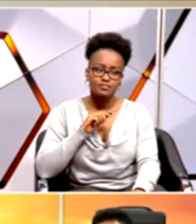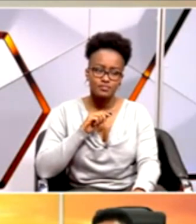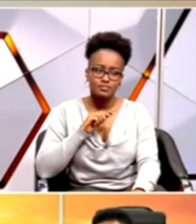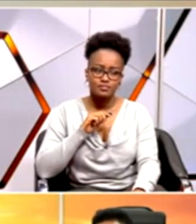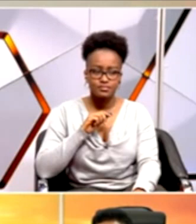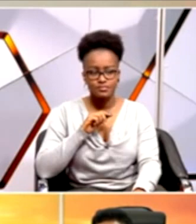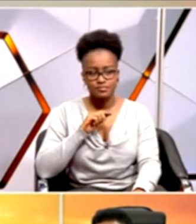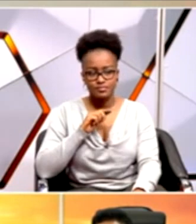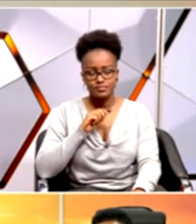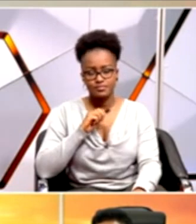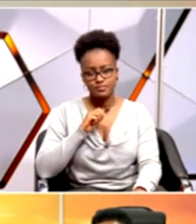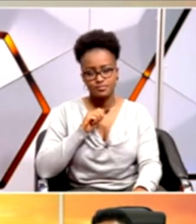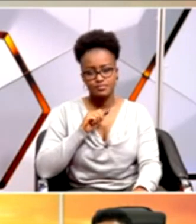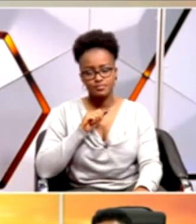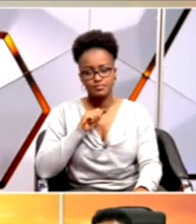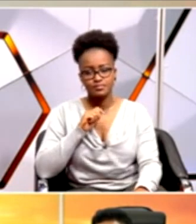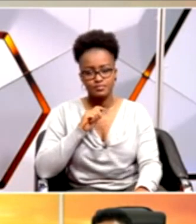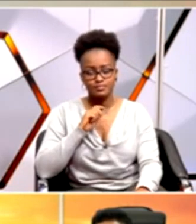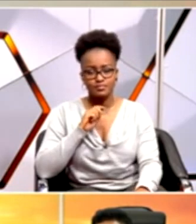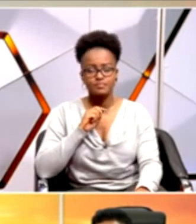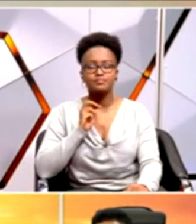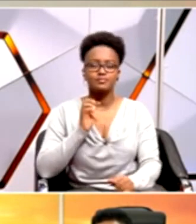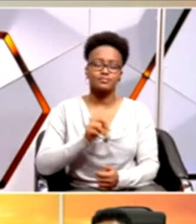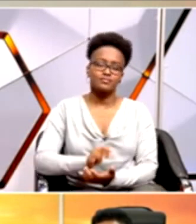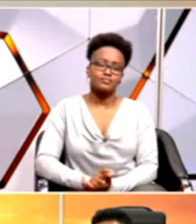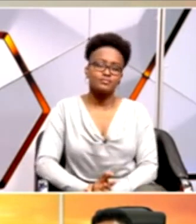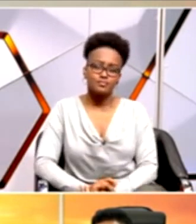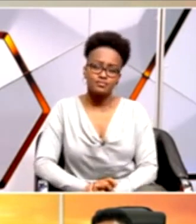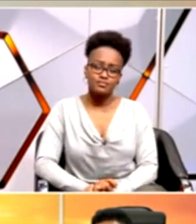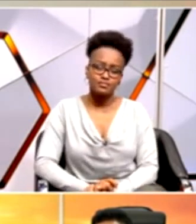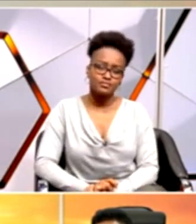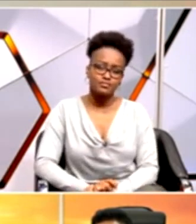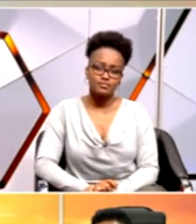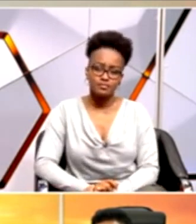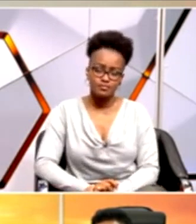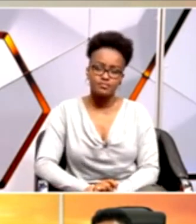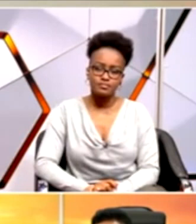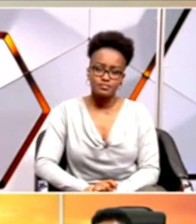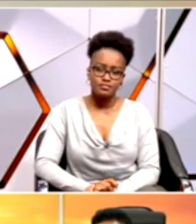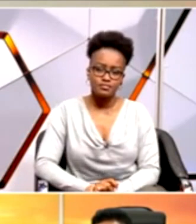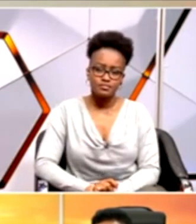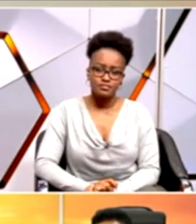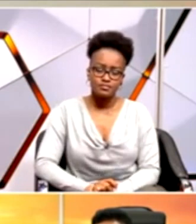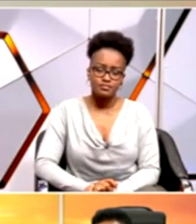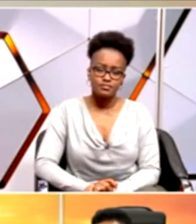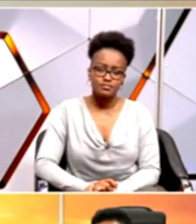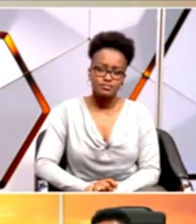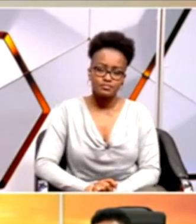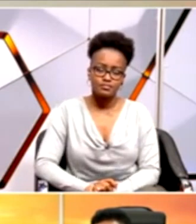really. COVID-19 for Don Orione Center has been really an instance to